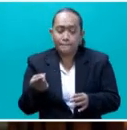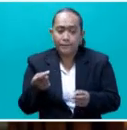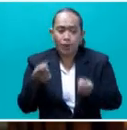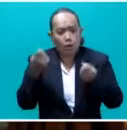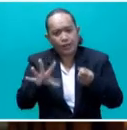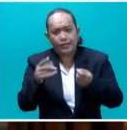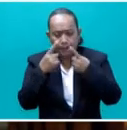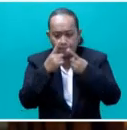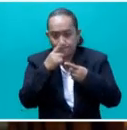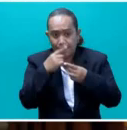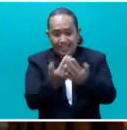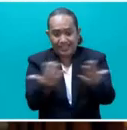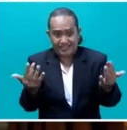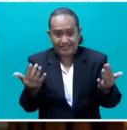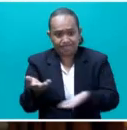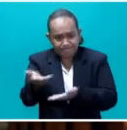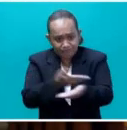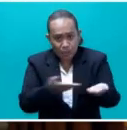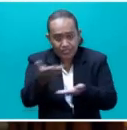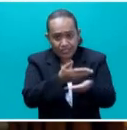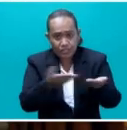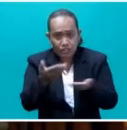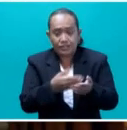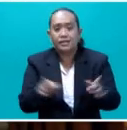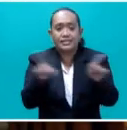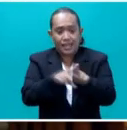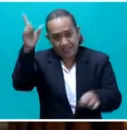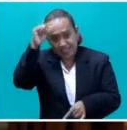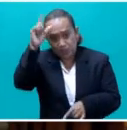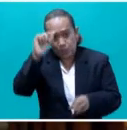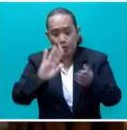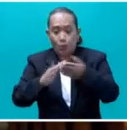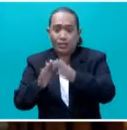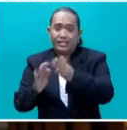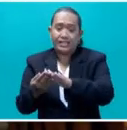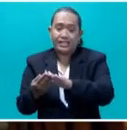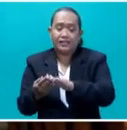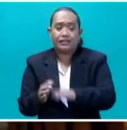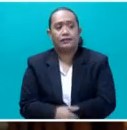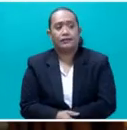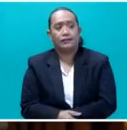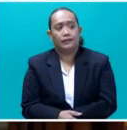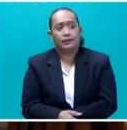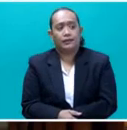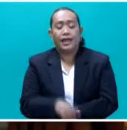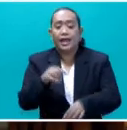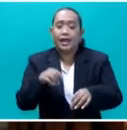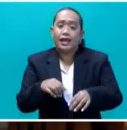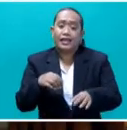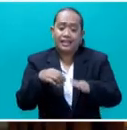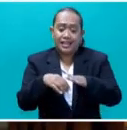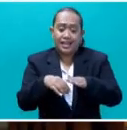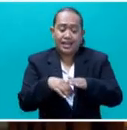3 divisions, followed by consultations with Itoke communities in 12 provinces. And this exercise was done